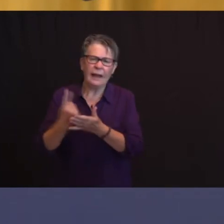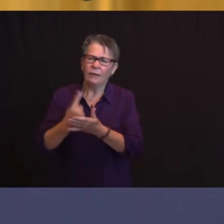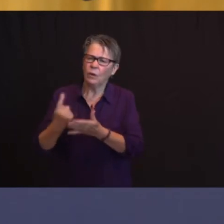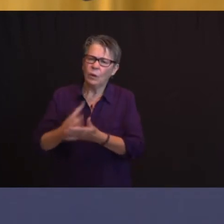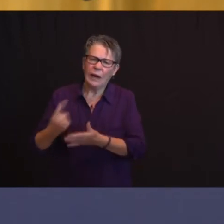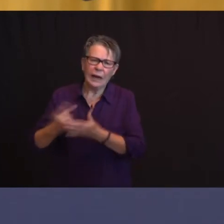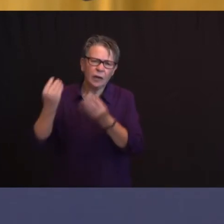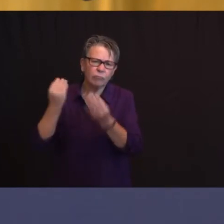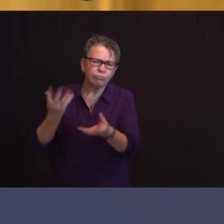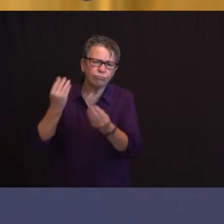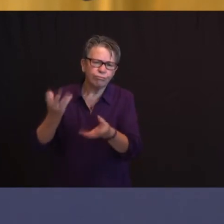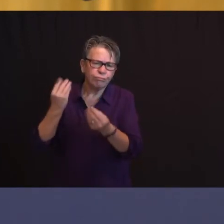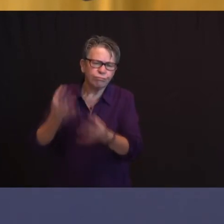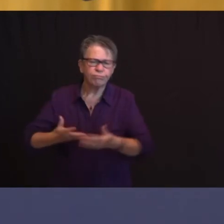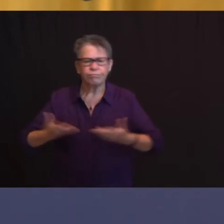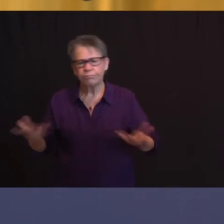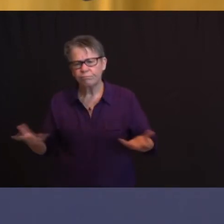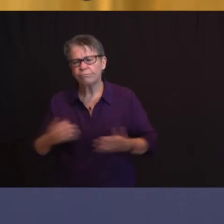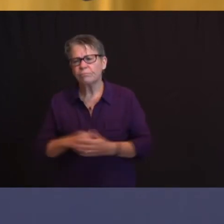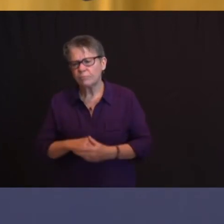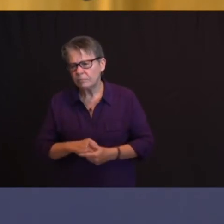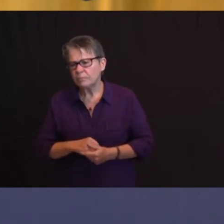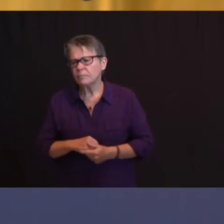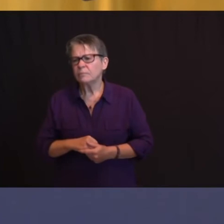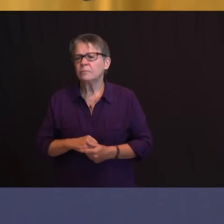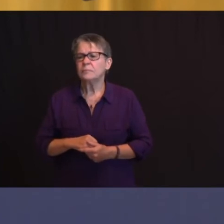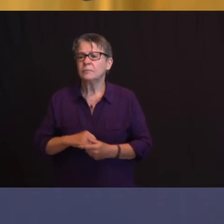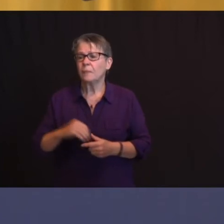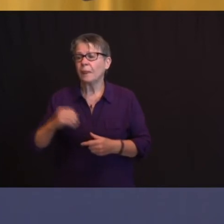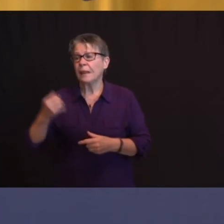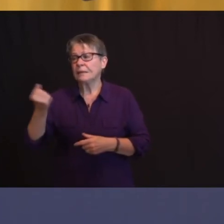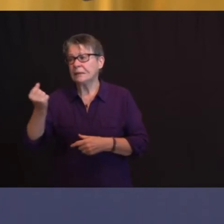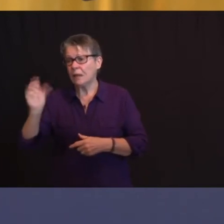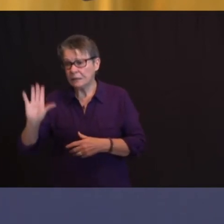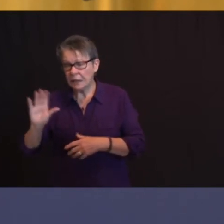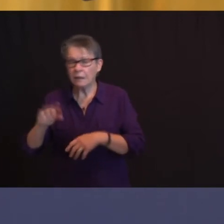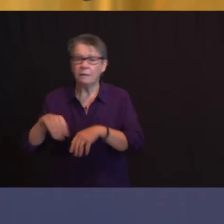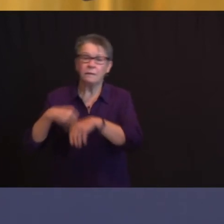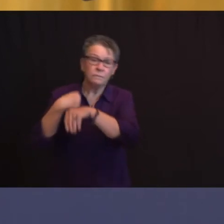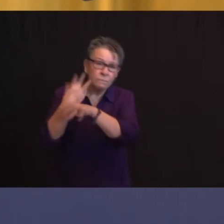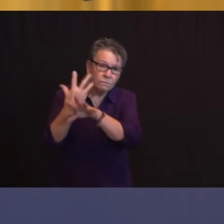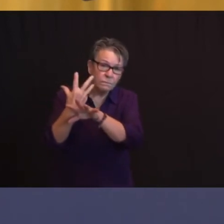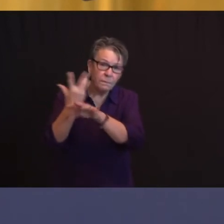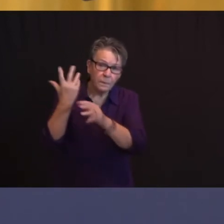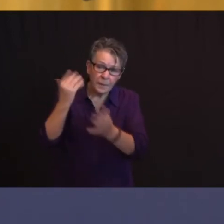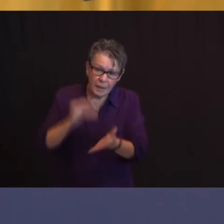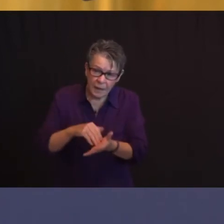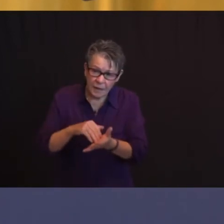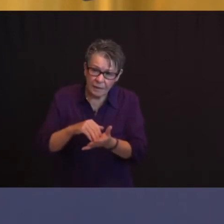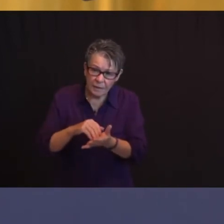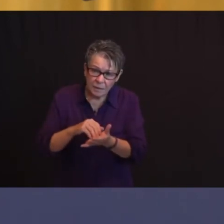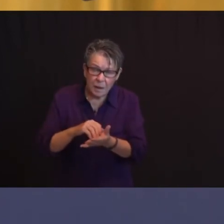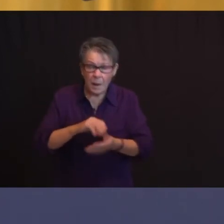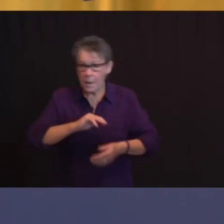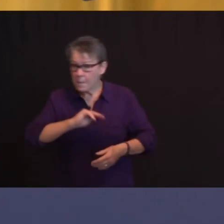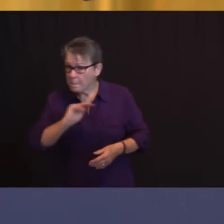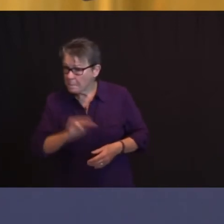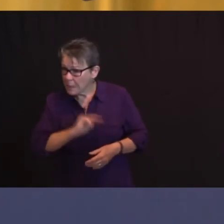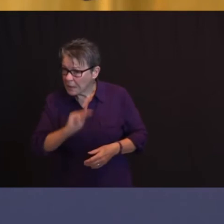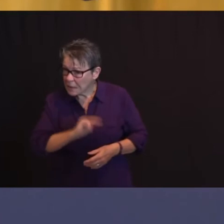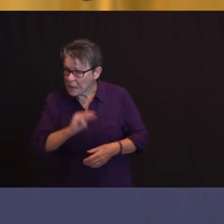live. We'll be virtual over the weekend, and then back at you Monday. Assume it's at 1 o'clock unless you hear otherwise. With that, Dave, good